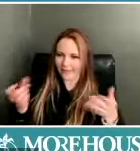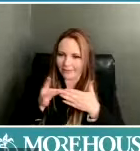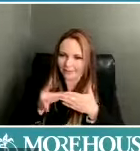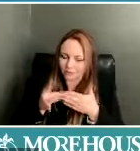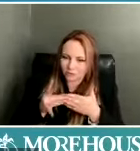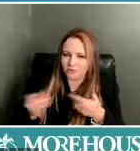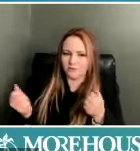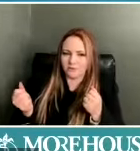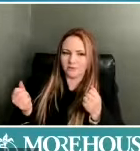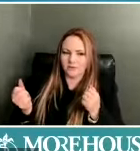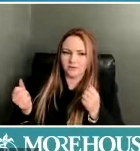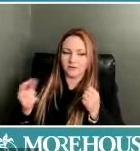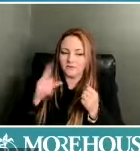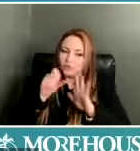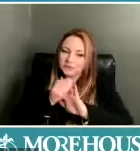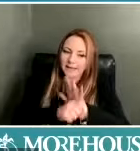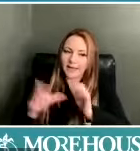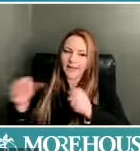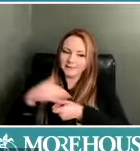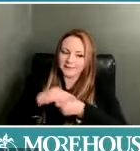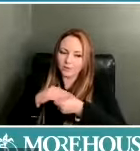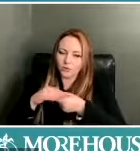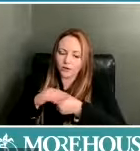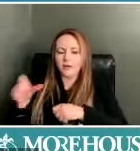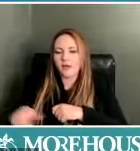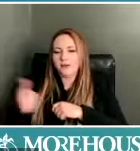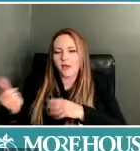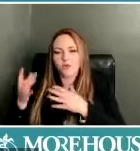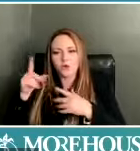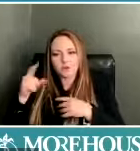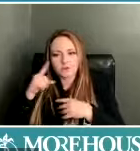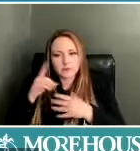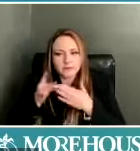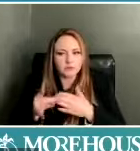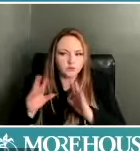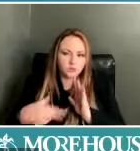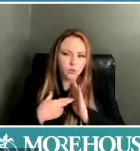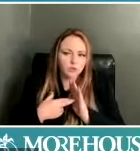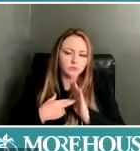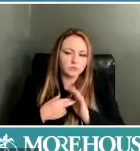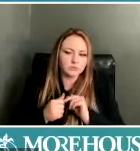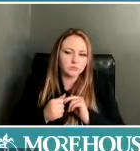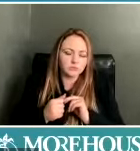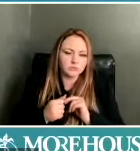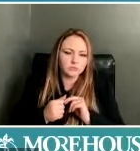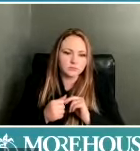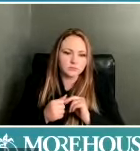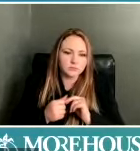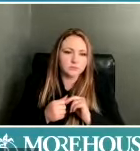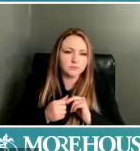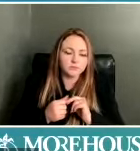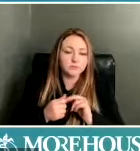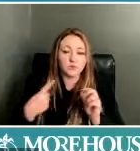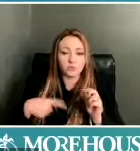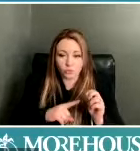leadership, state and territorial, and other governmental leadership roles. We are taking